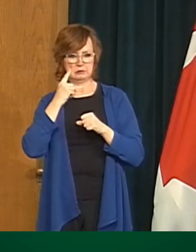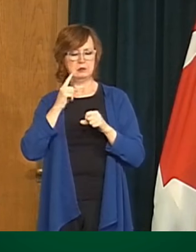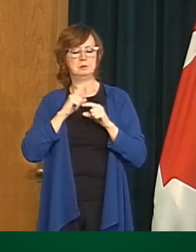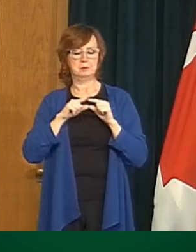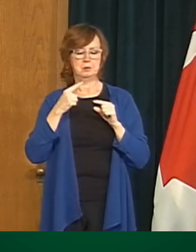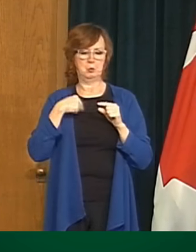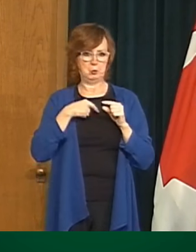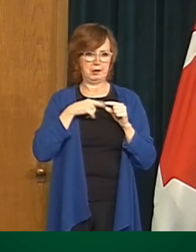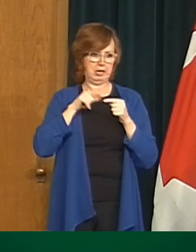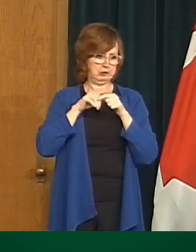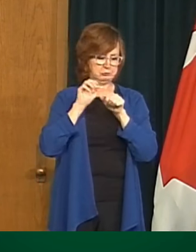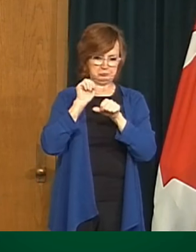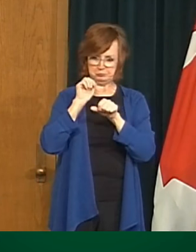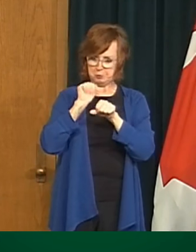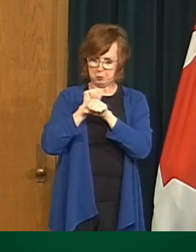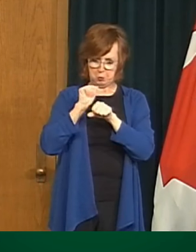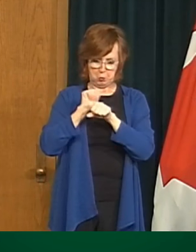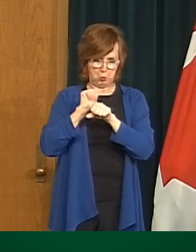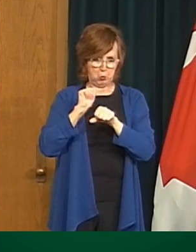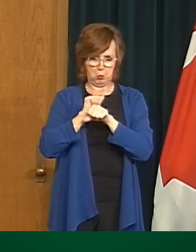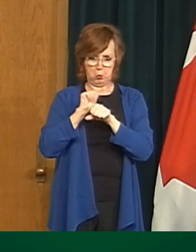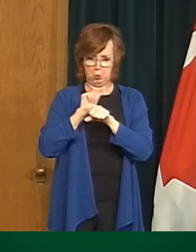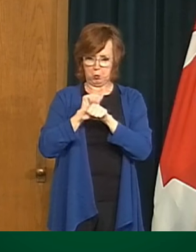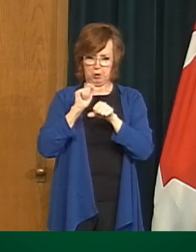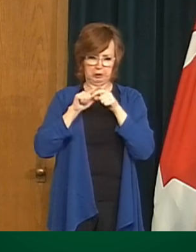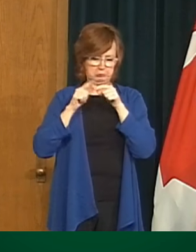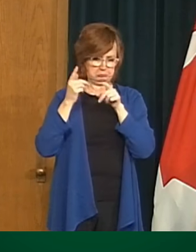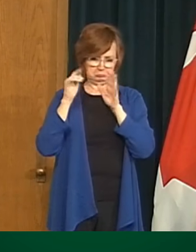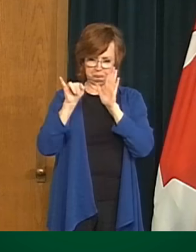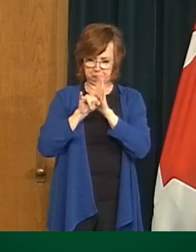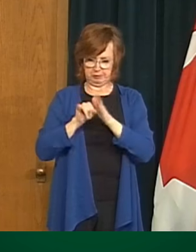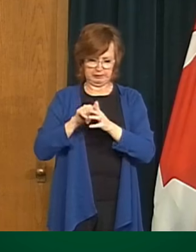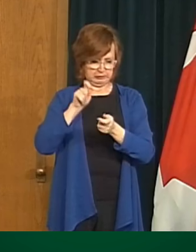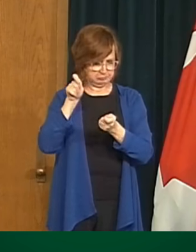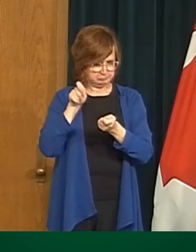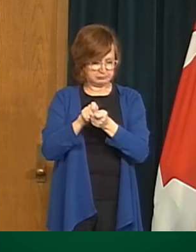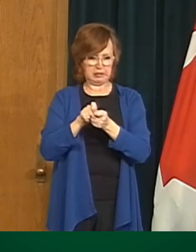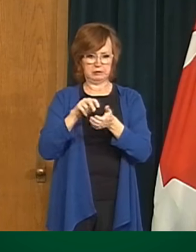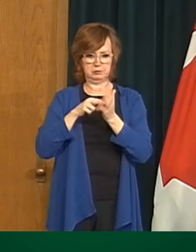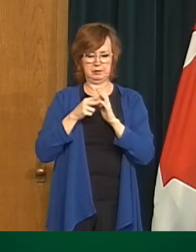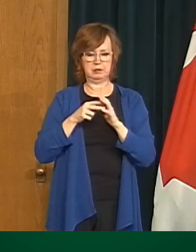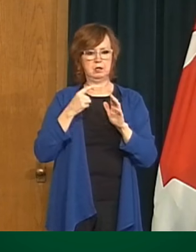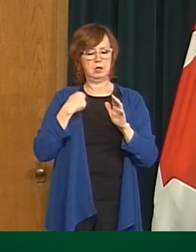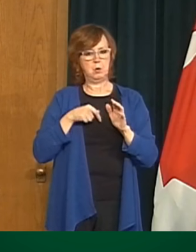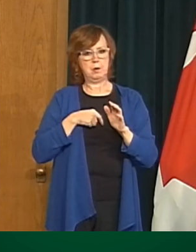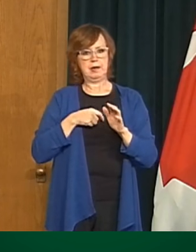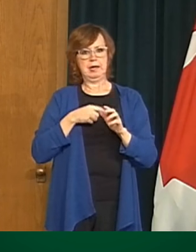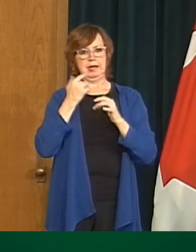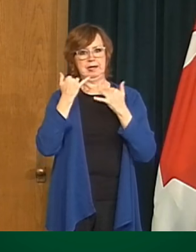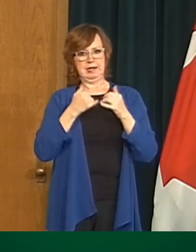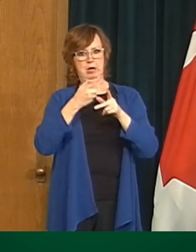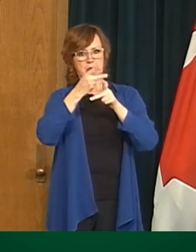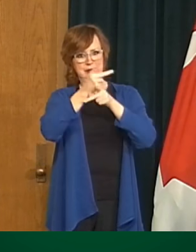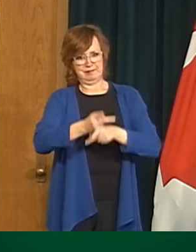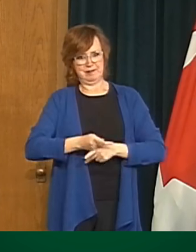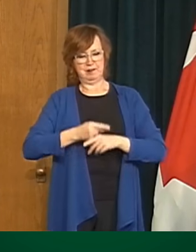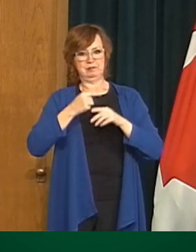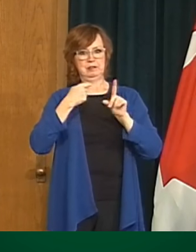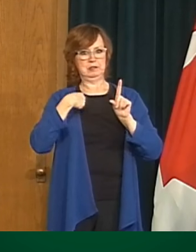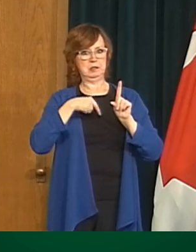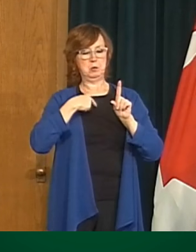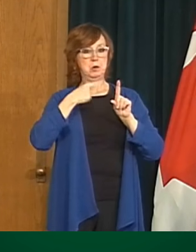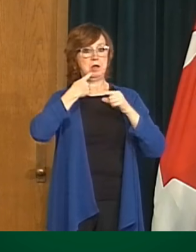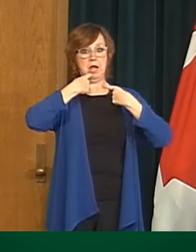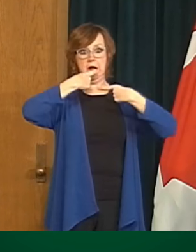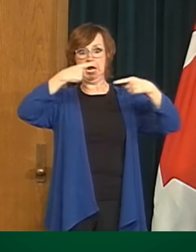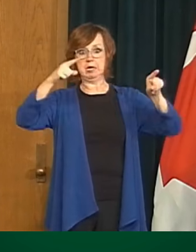define outbreak and cluster. You're seeing us, I would say, err on the side of caution now when you say, because the question is